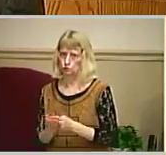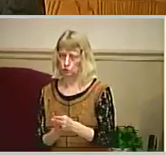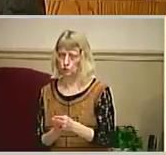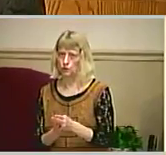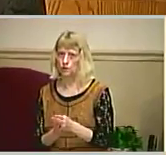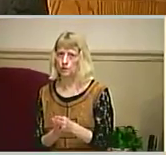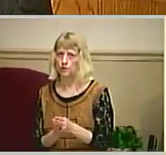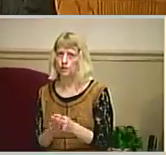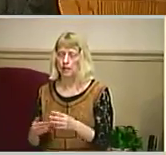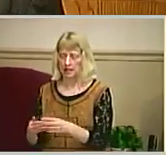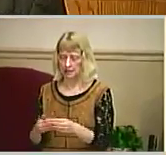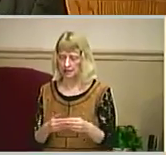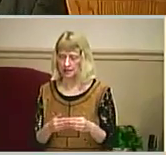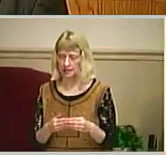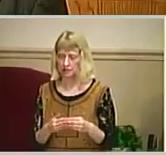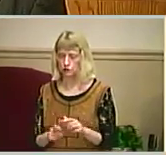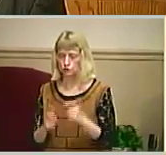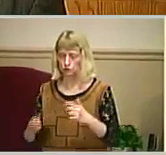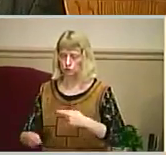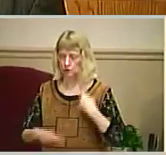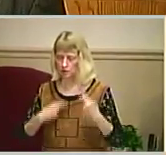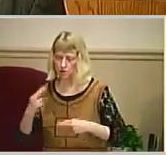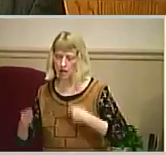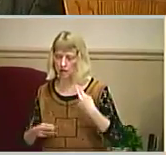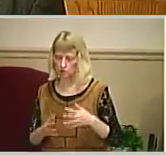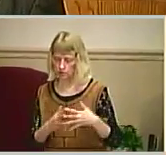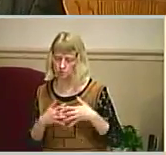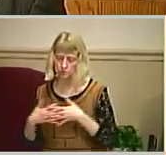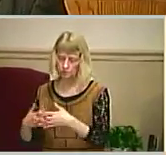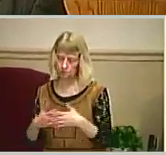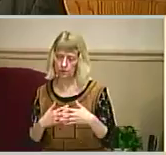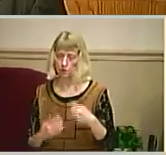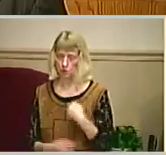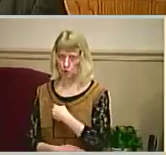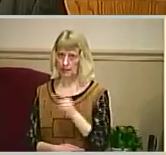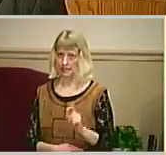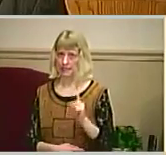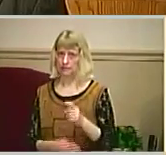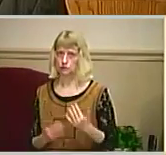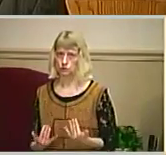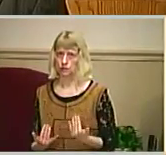will lead to bringing revival in the land. And that's what we need today.